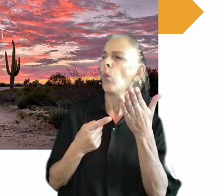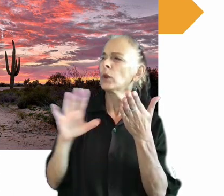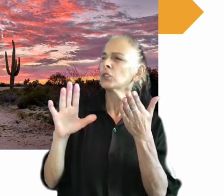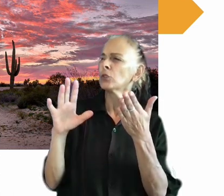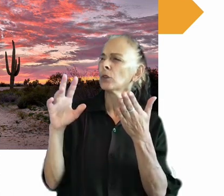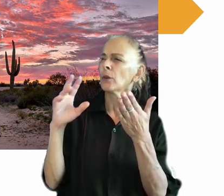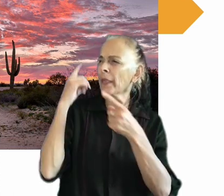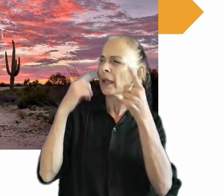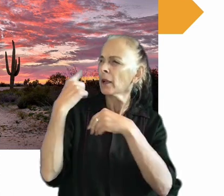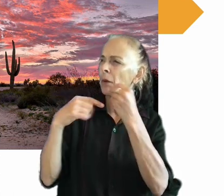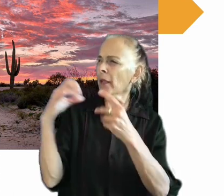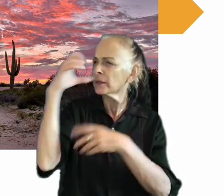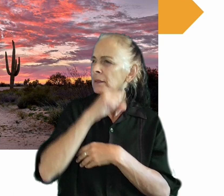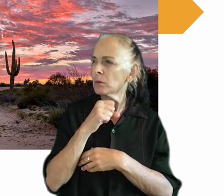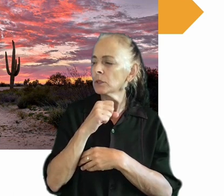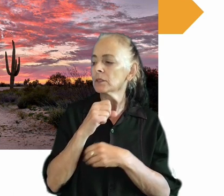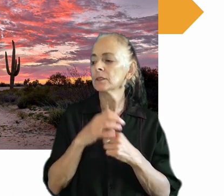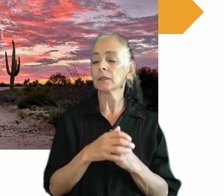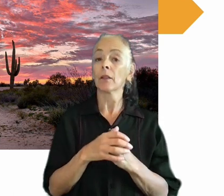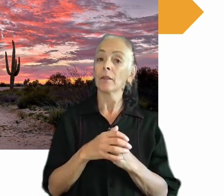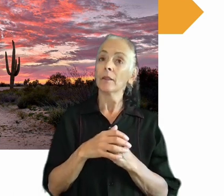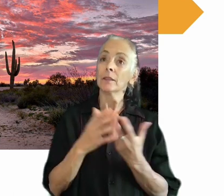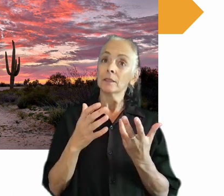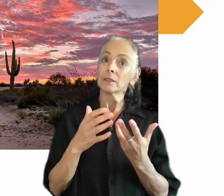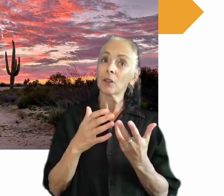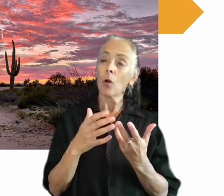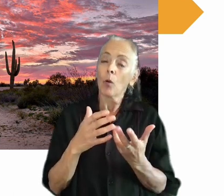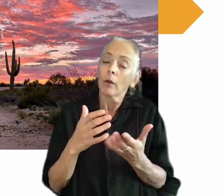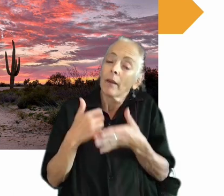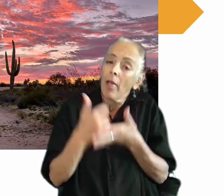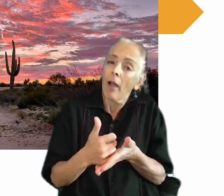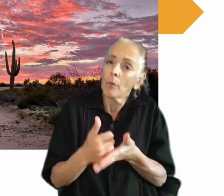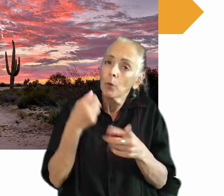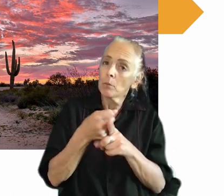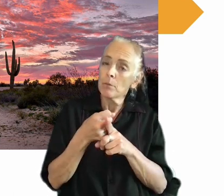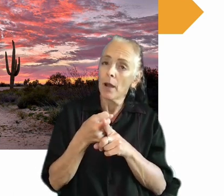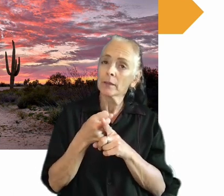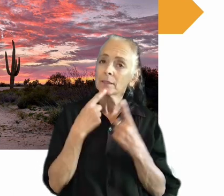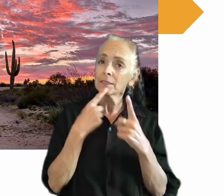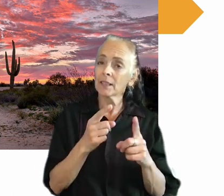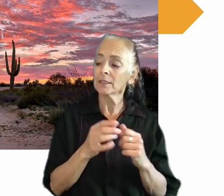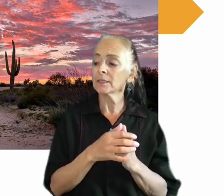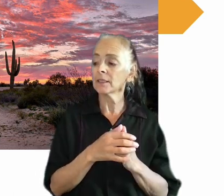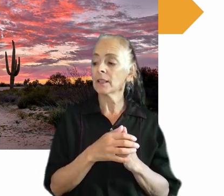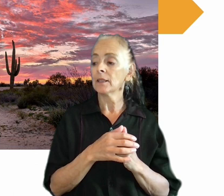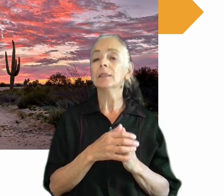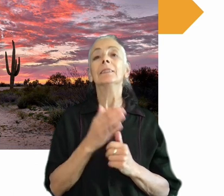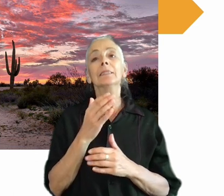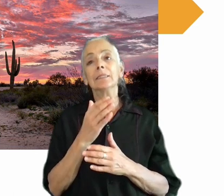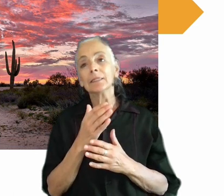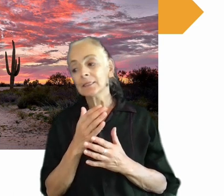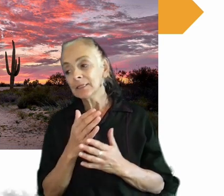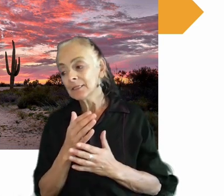way to kick off research that could impact success because while sunsets are beautiful in nature they are not beautiful in